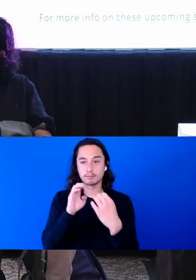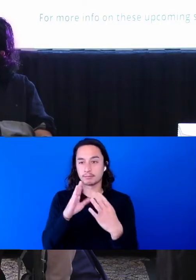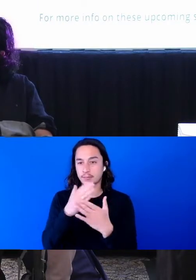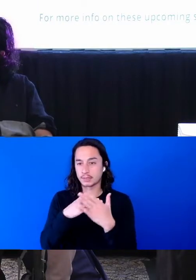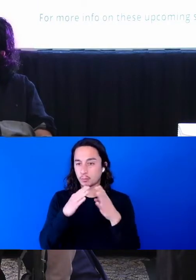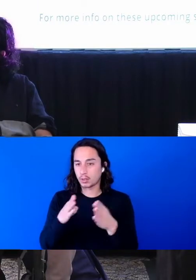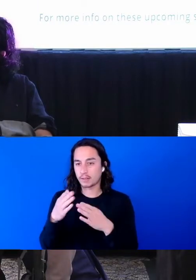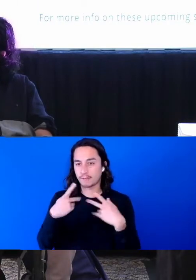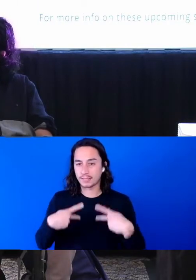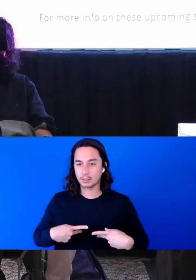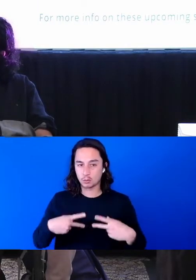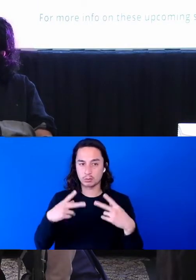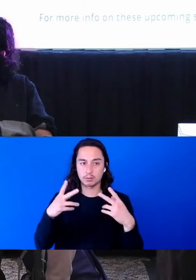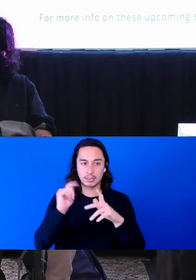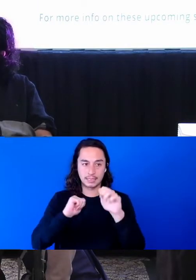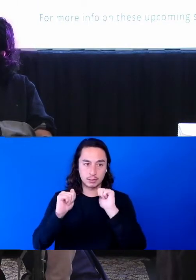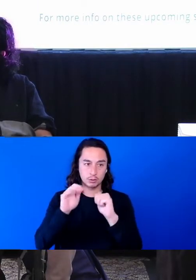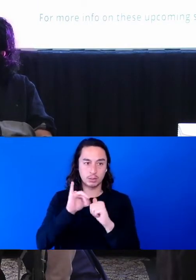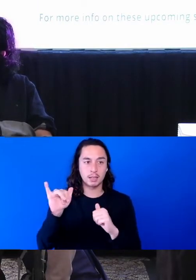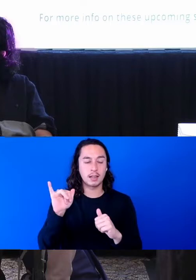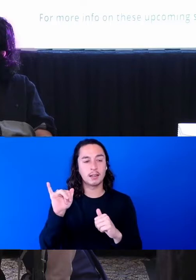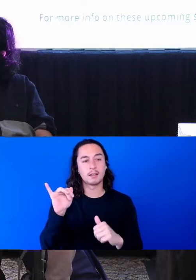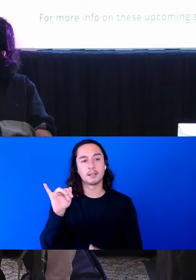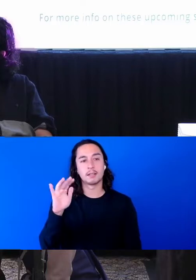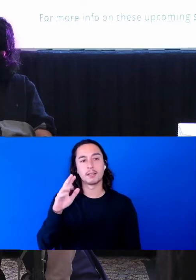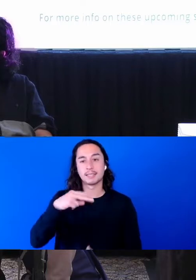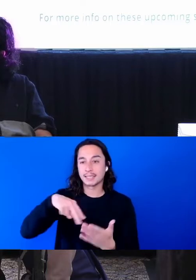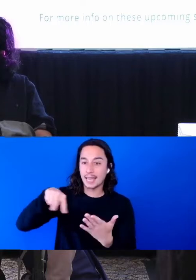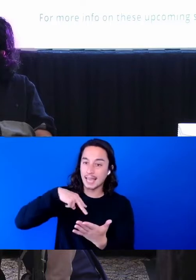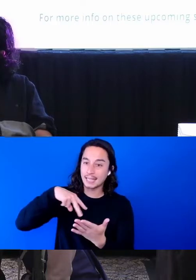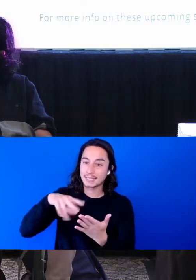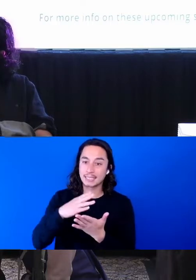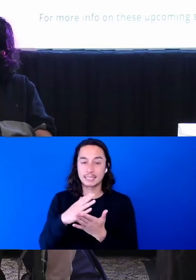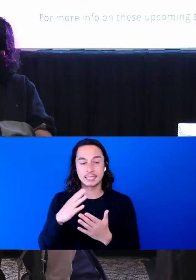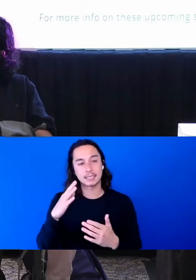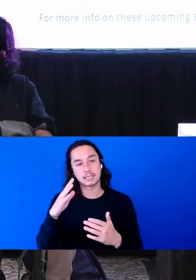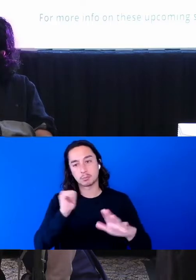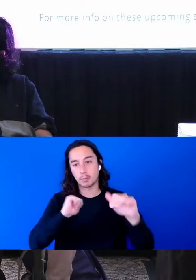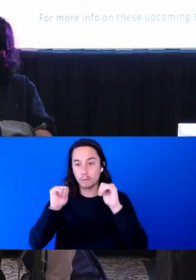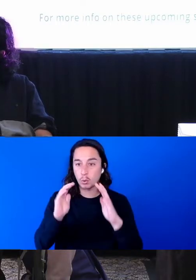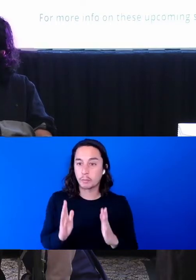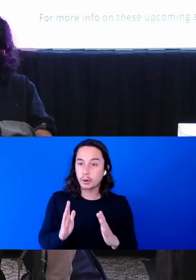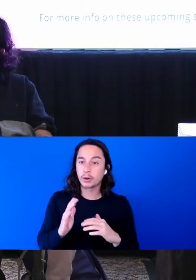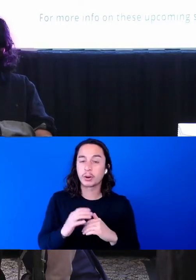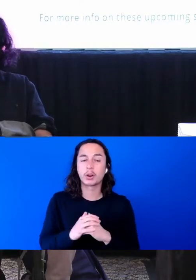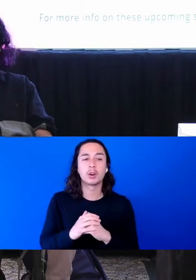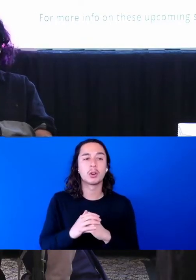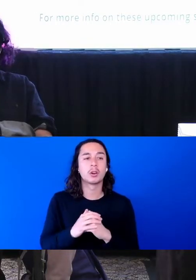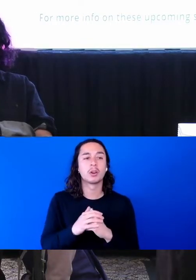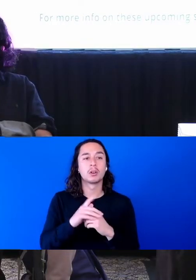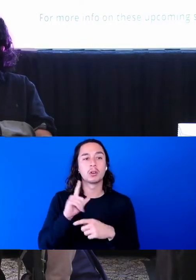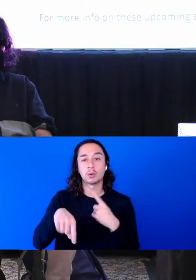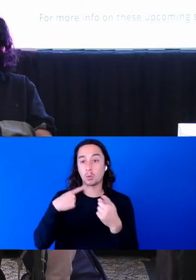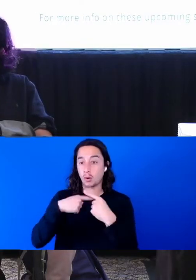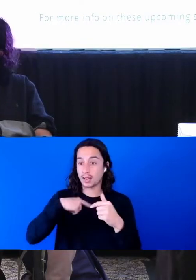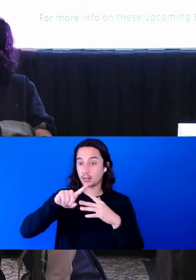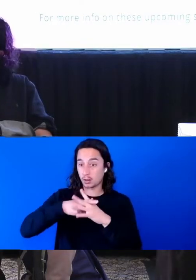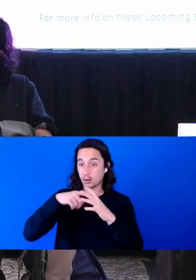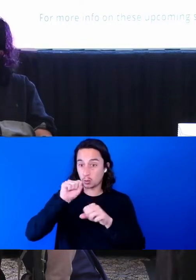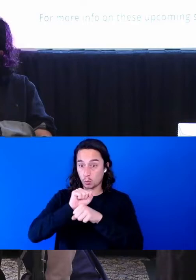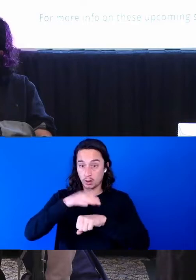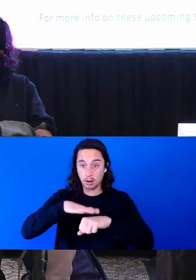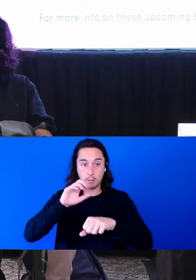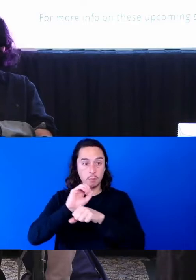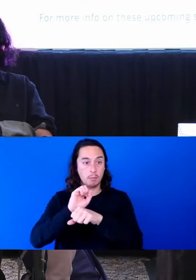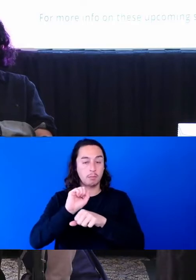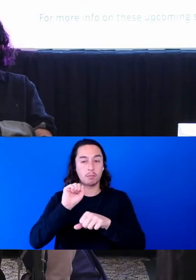like done evening like dance pieces as a performer. And when I started working on like more community-based work, when